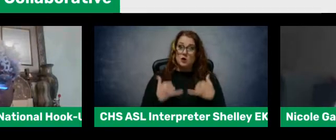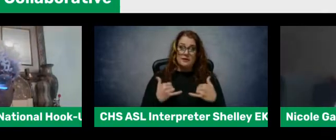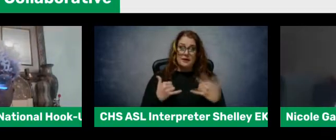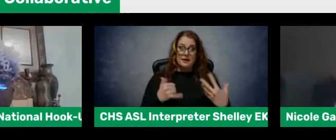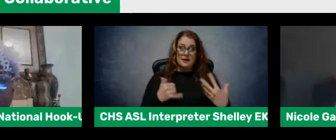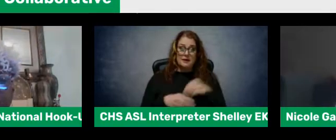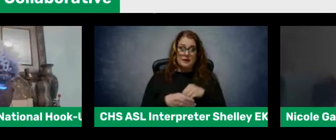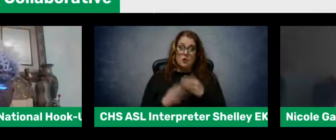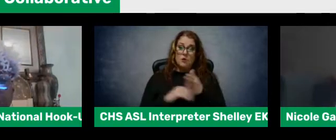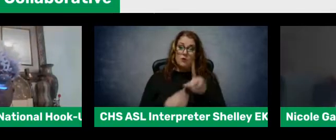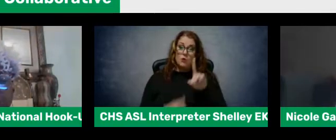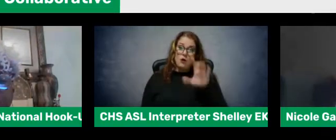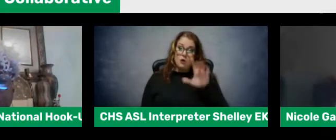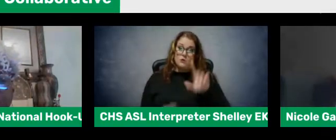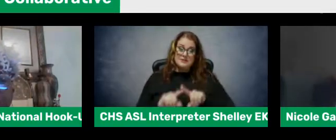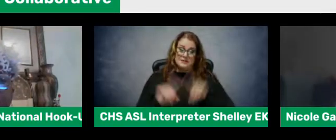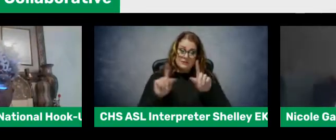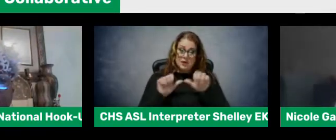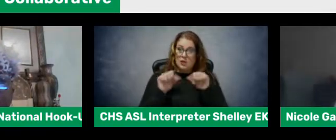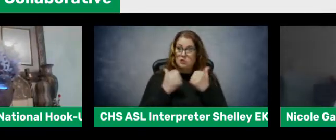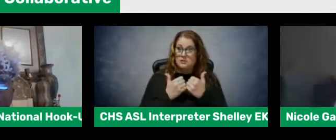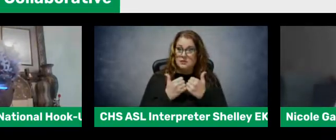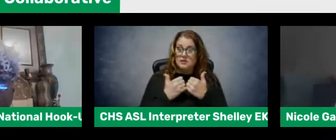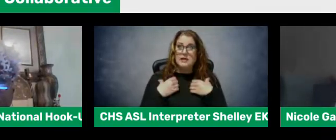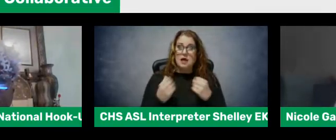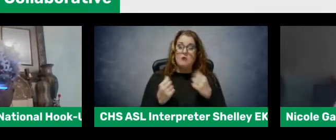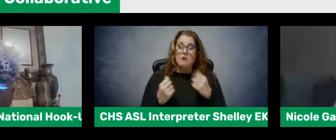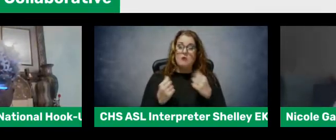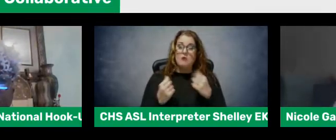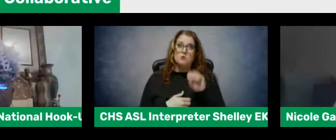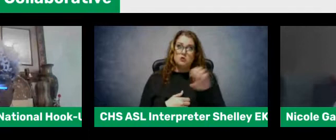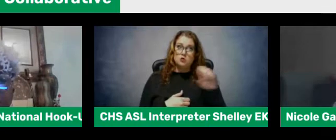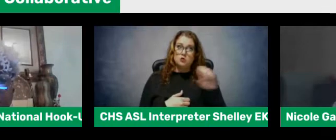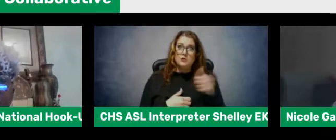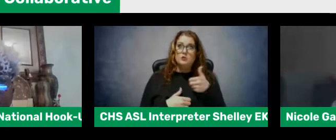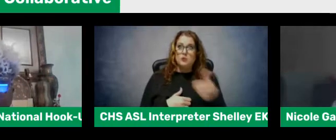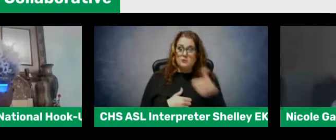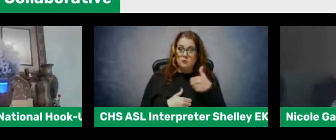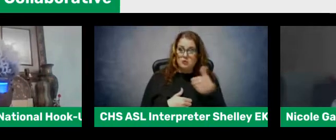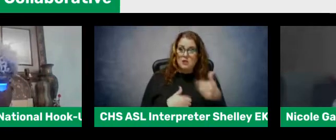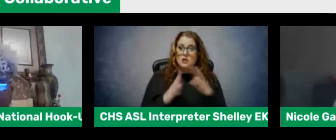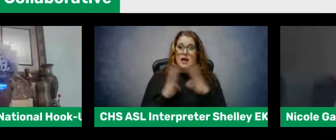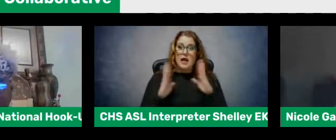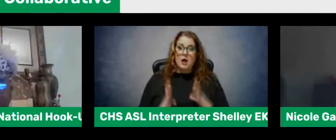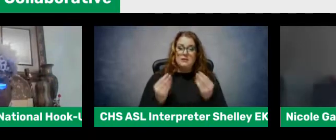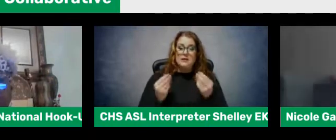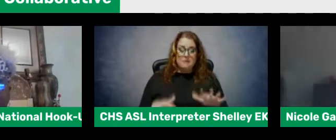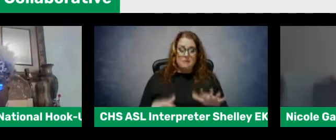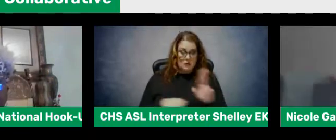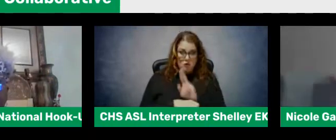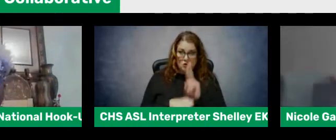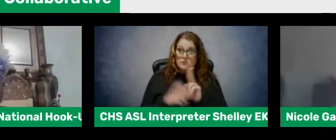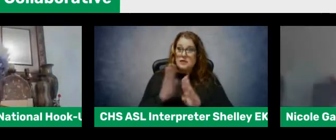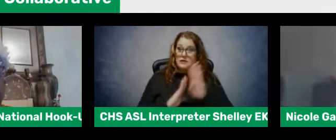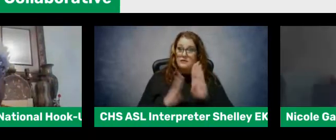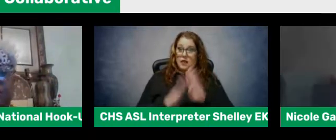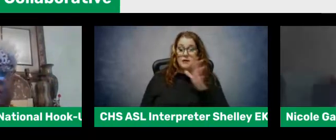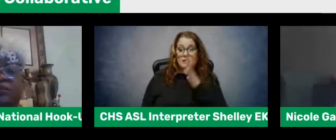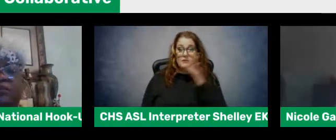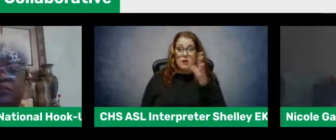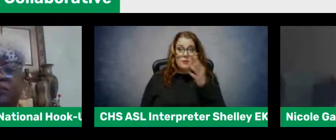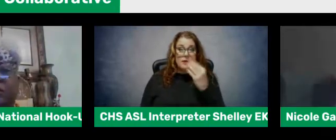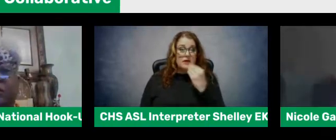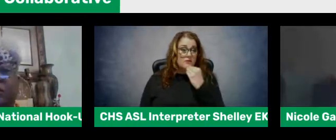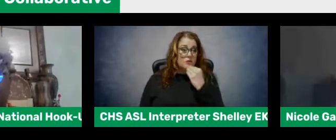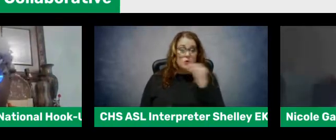100 different agencies: health, social service, transportation, housing, land use development, farming, food,